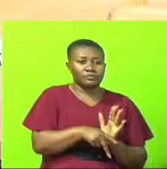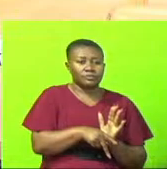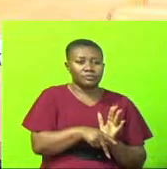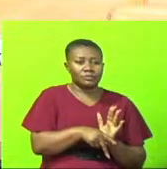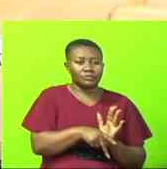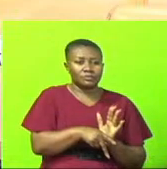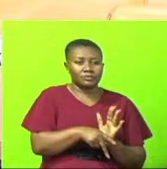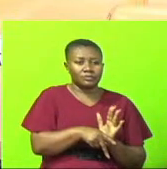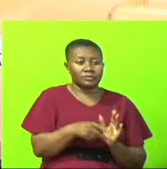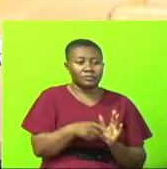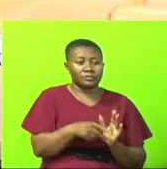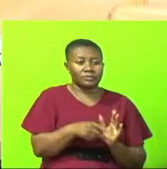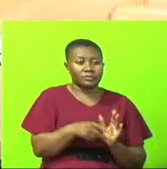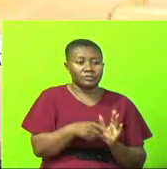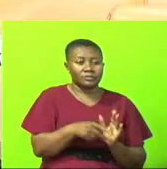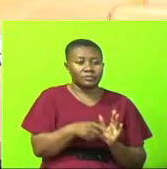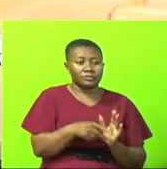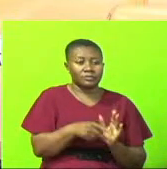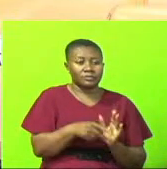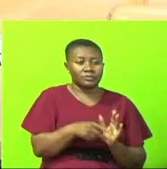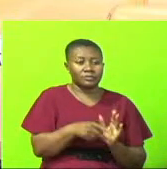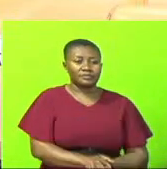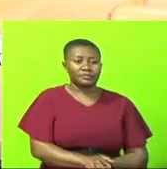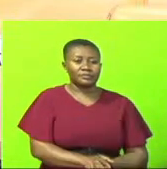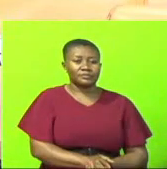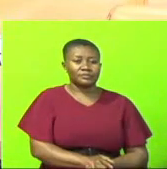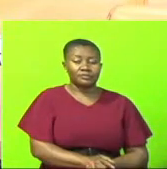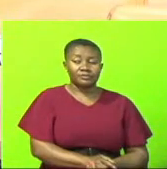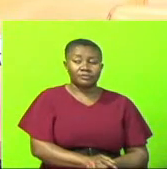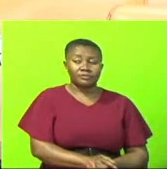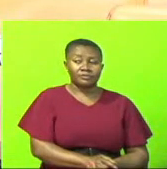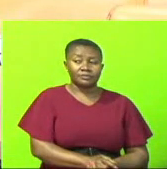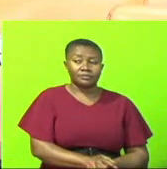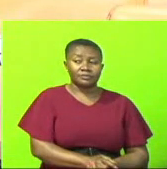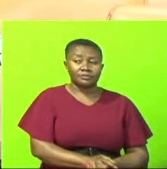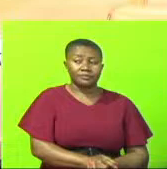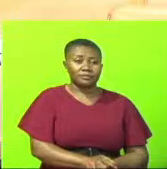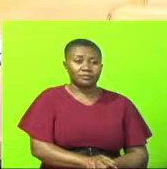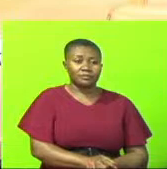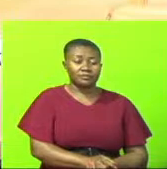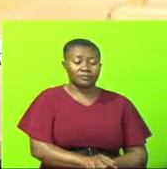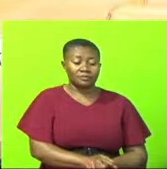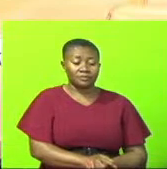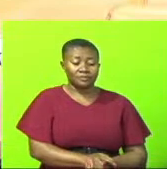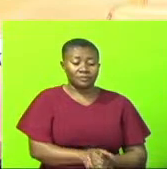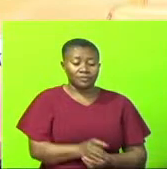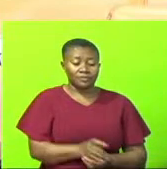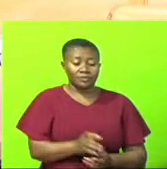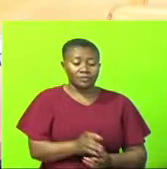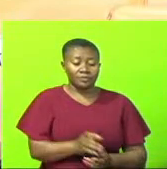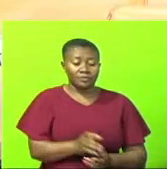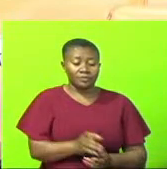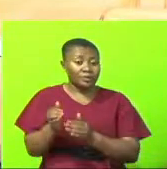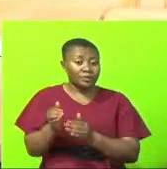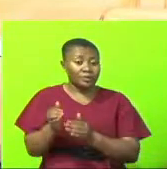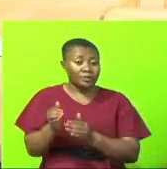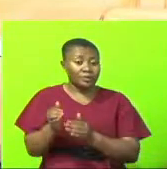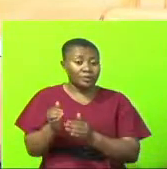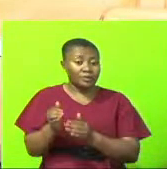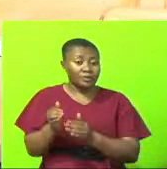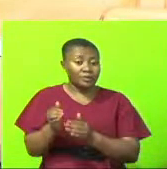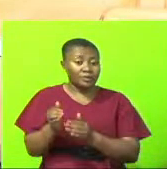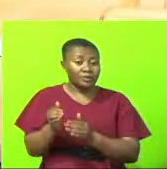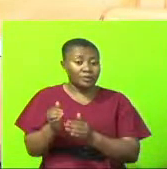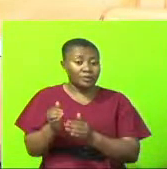Mr. Speaker, the respected minority leader chose to come under